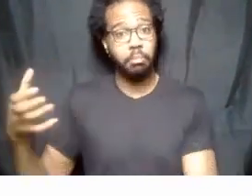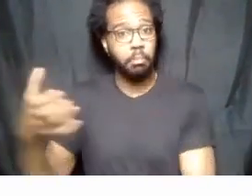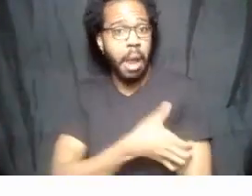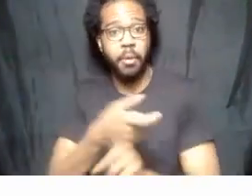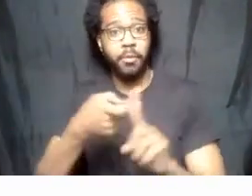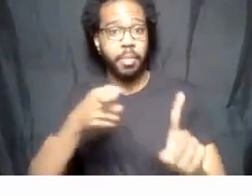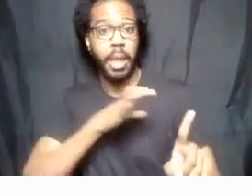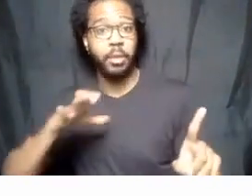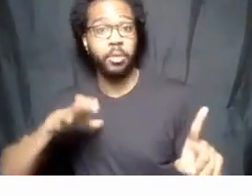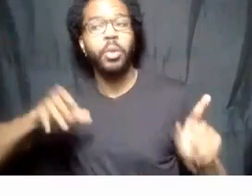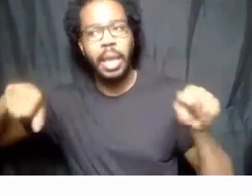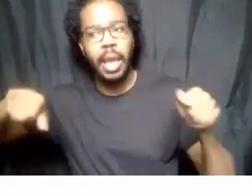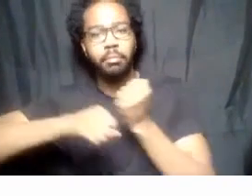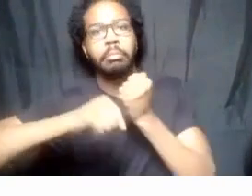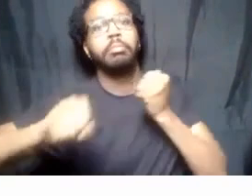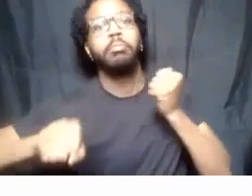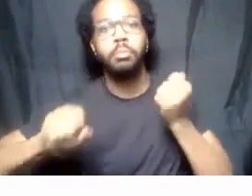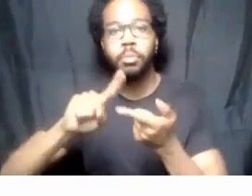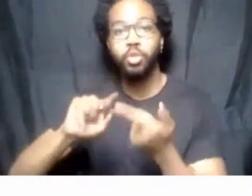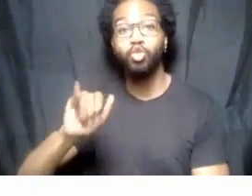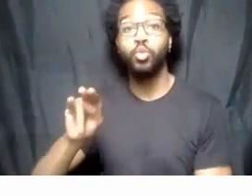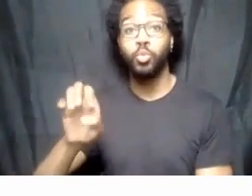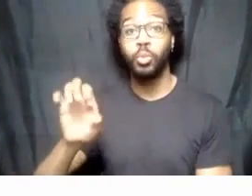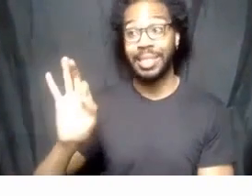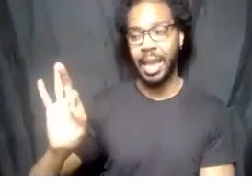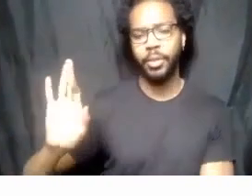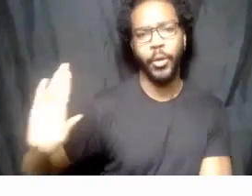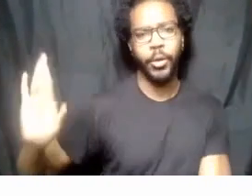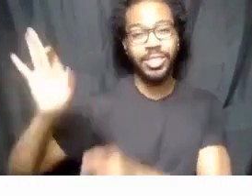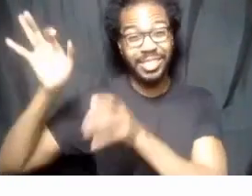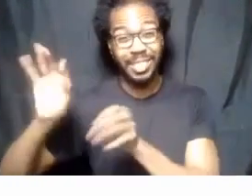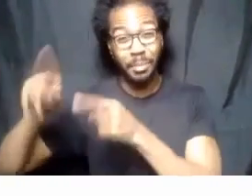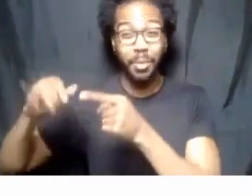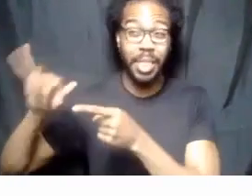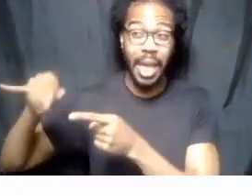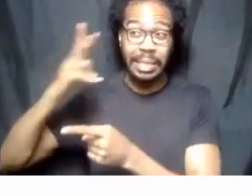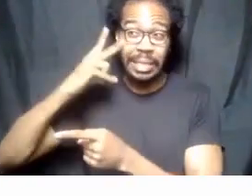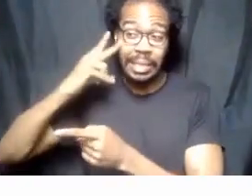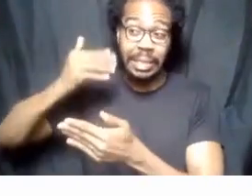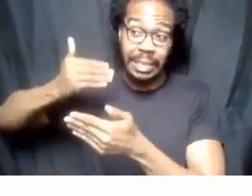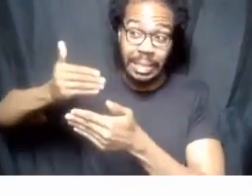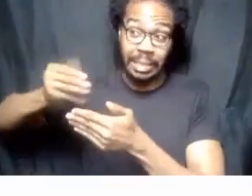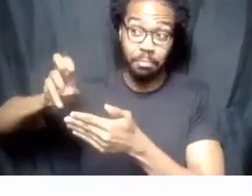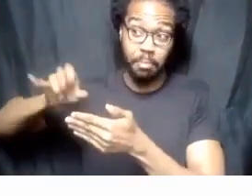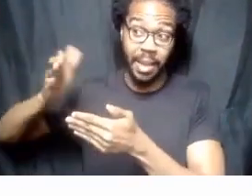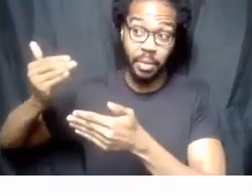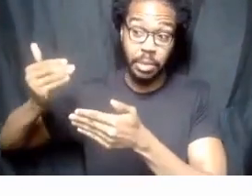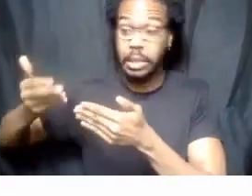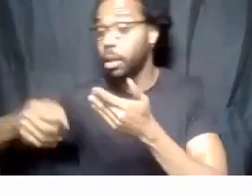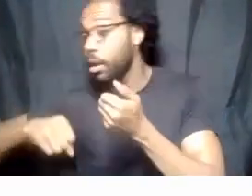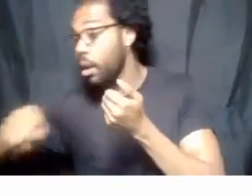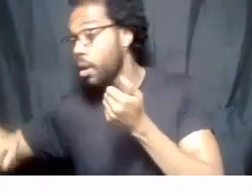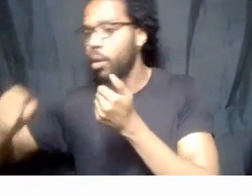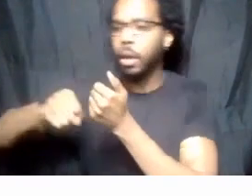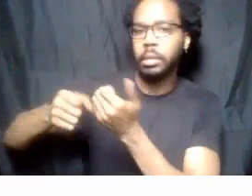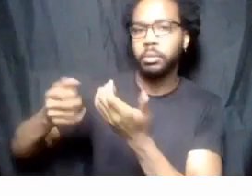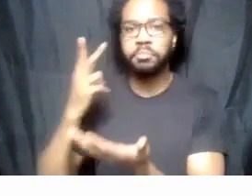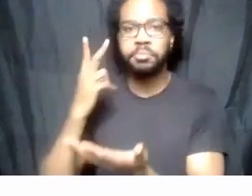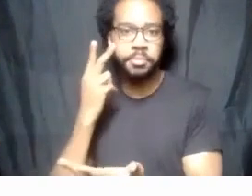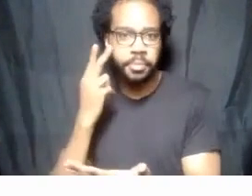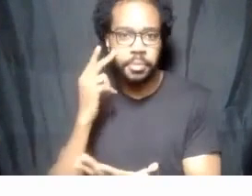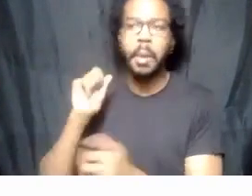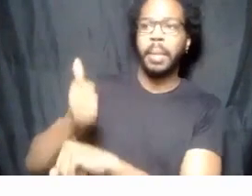until June 9th, and she'll be making decisions about that as we get closer to May 15th, based on the data that